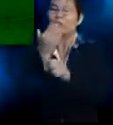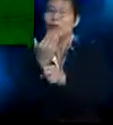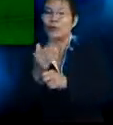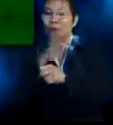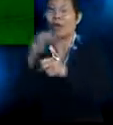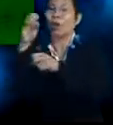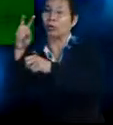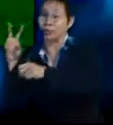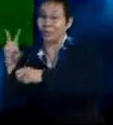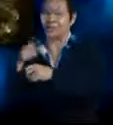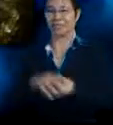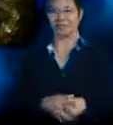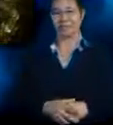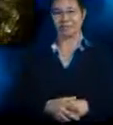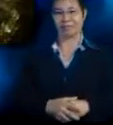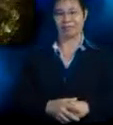and oxygen.